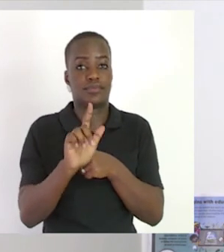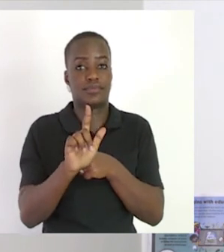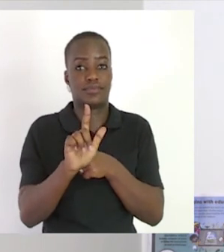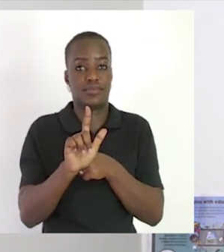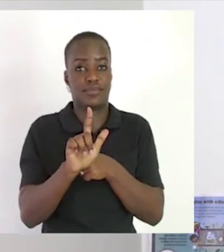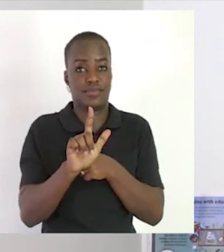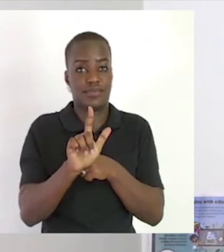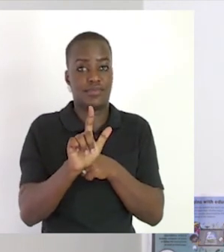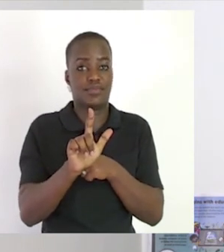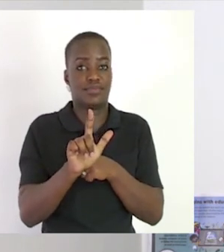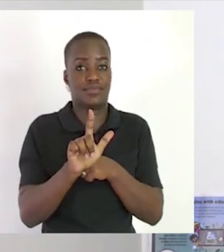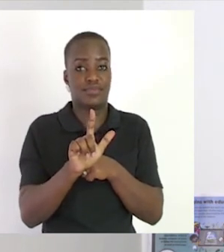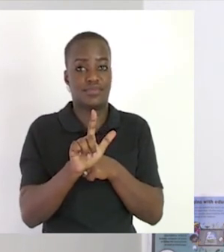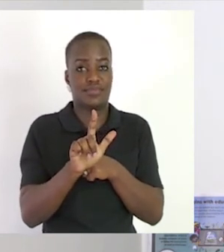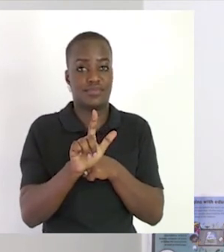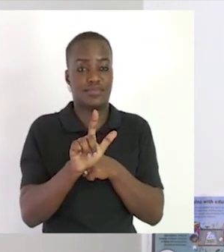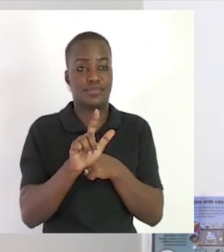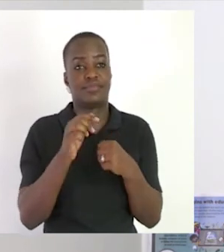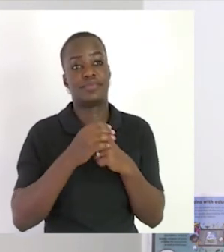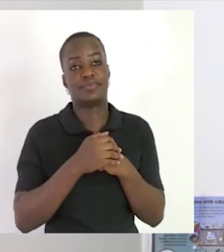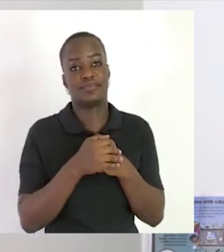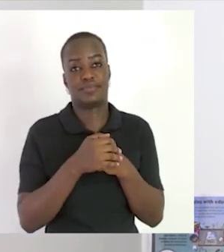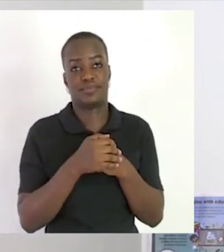and our L.